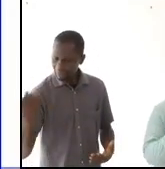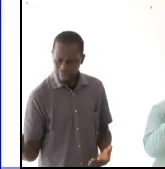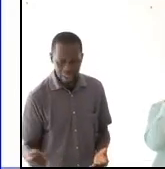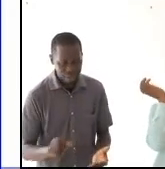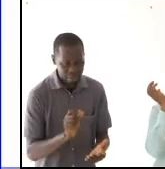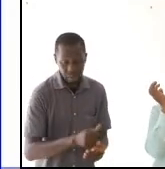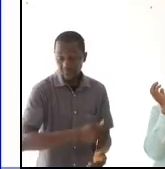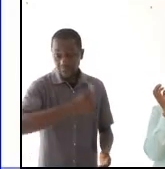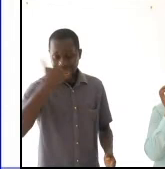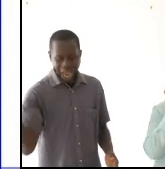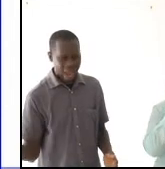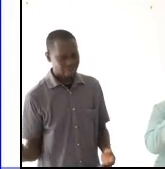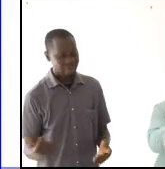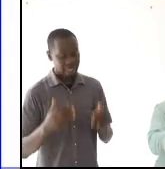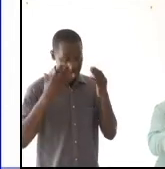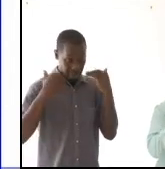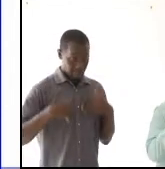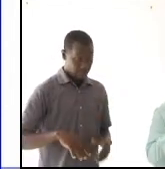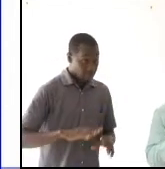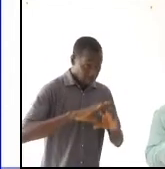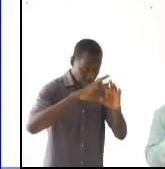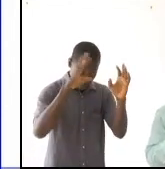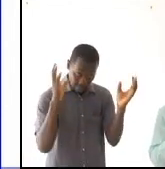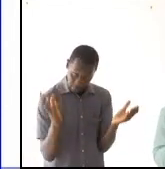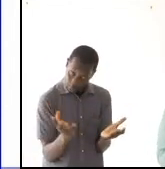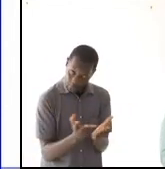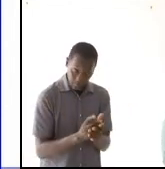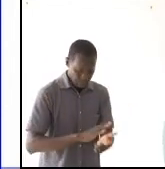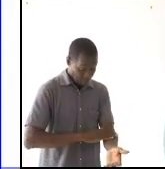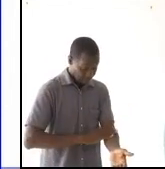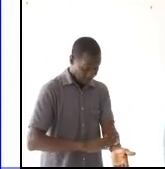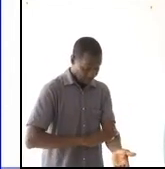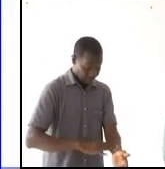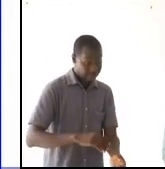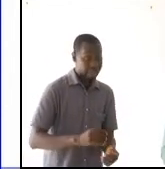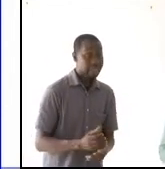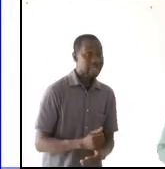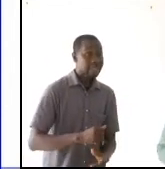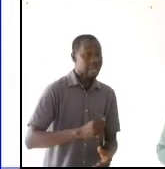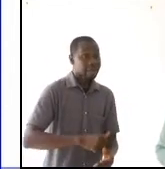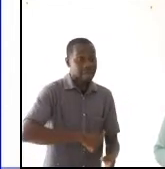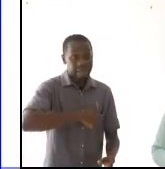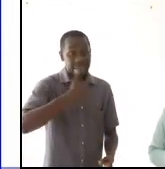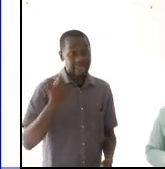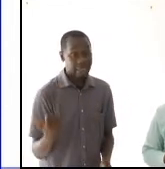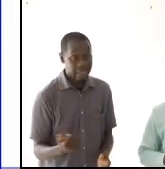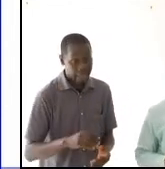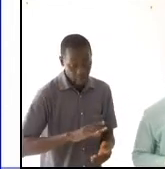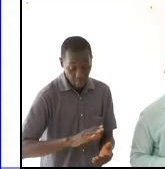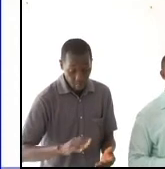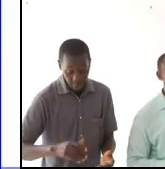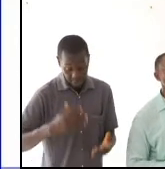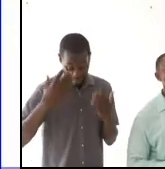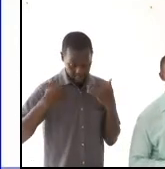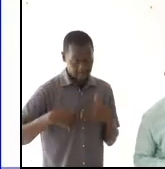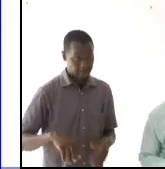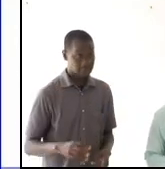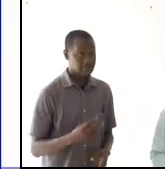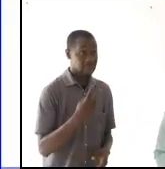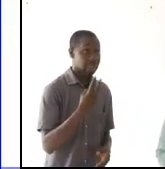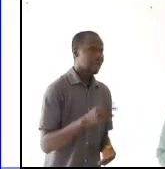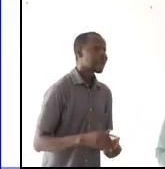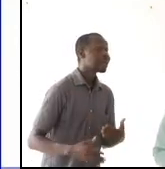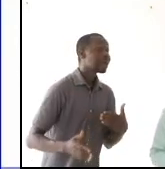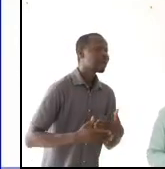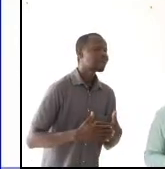and they go outside the body. So this is the role of the skin in terms of excretion. But of course, you can look at the list here. The skin does a